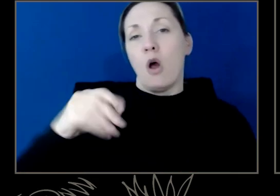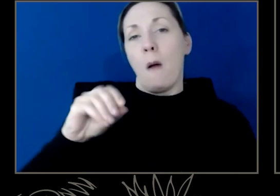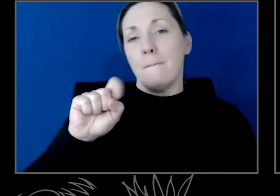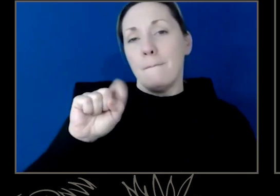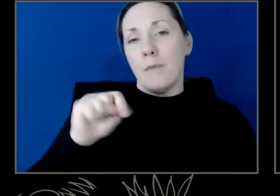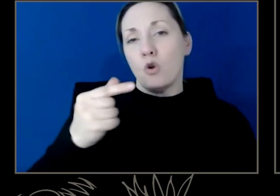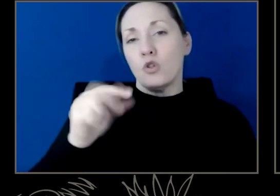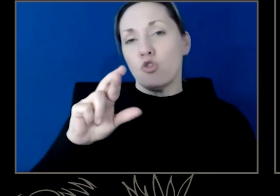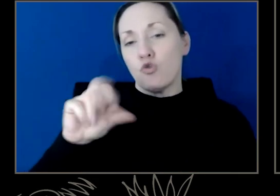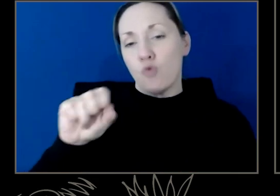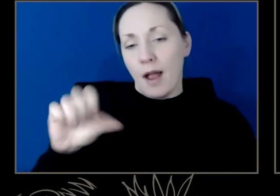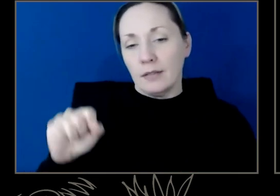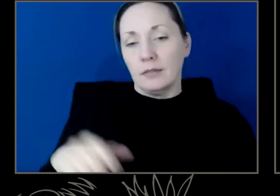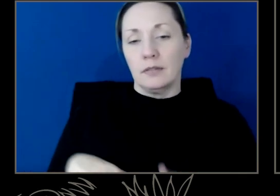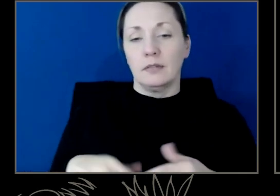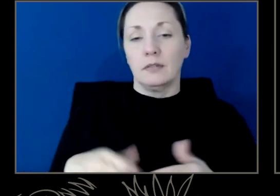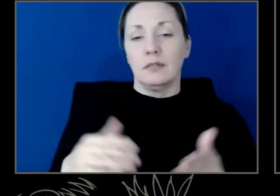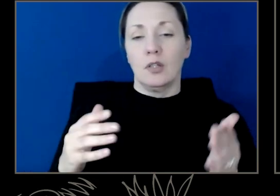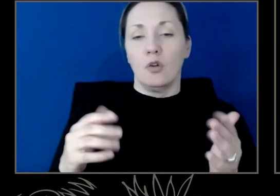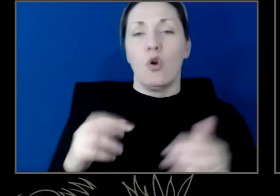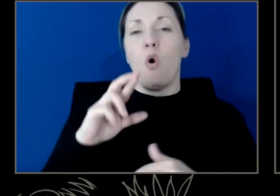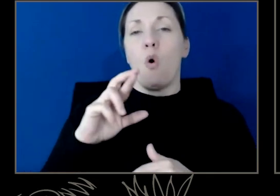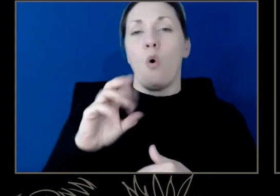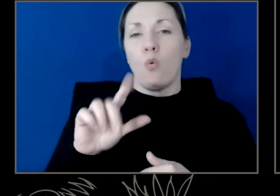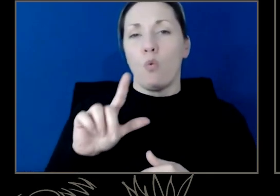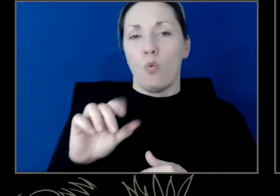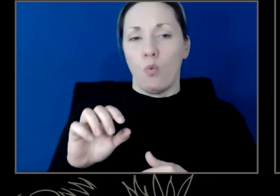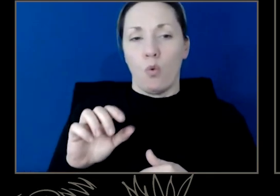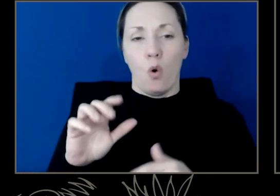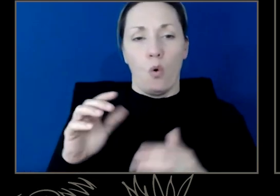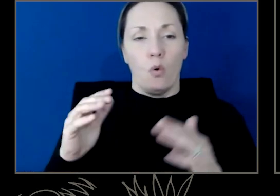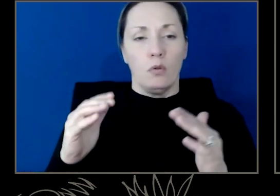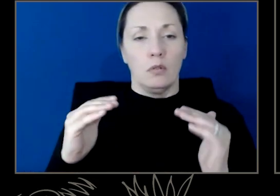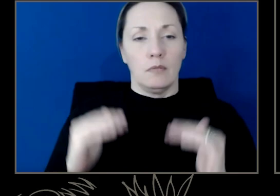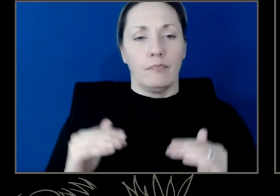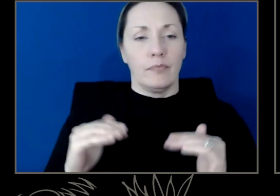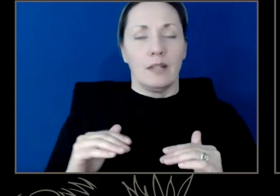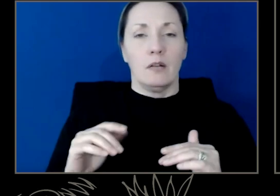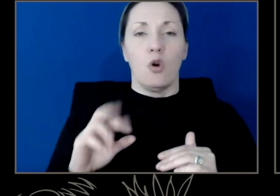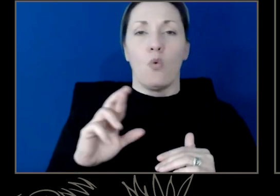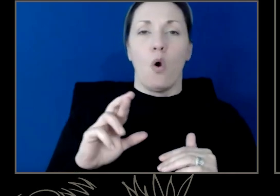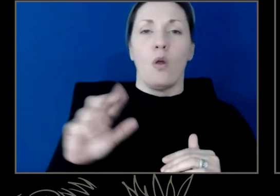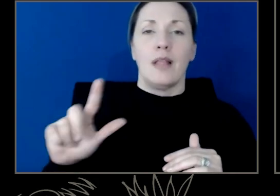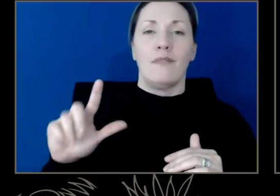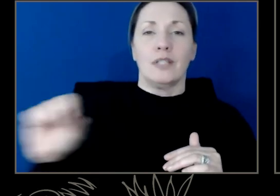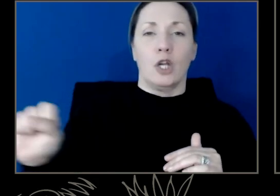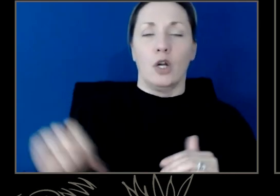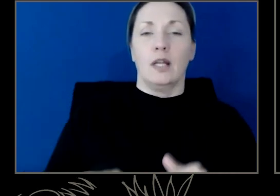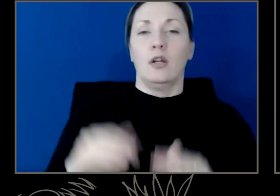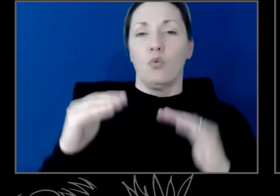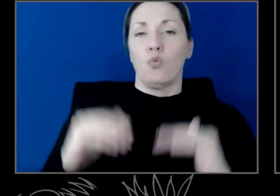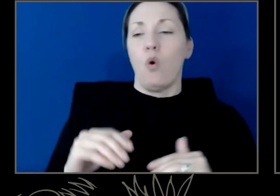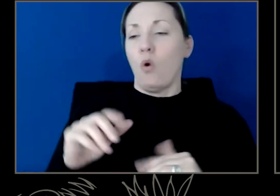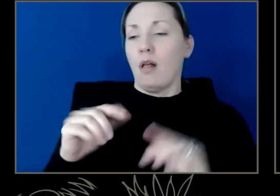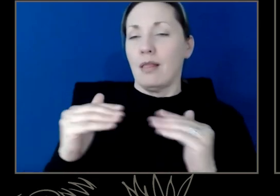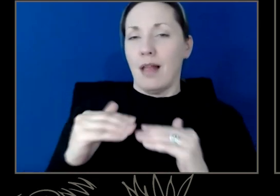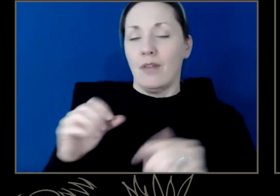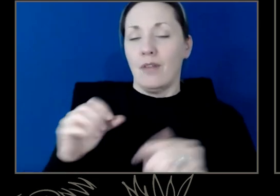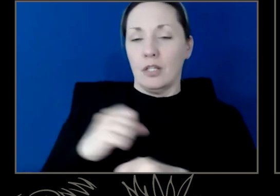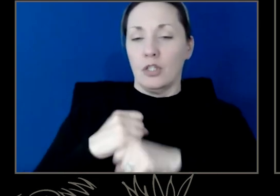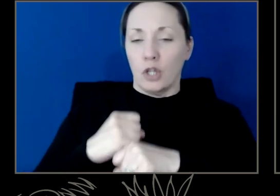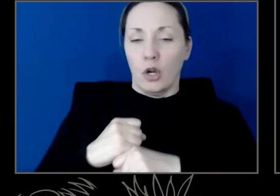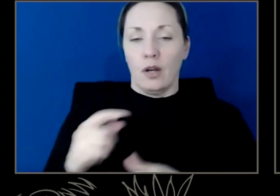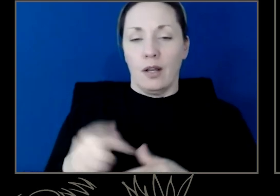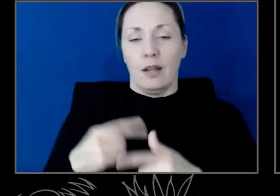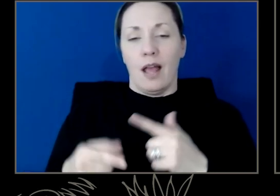row-level security in order to push the authorization down to the database. If you're not familiar